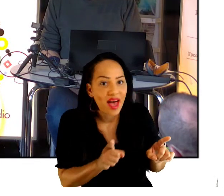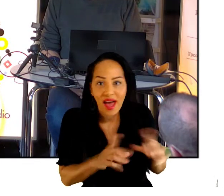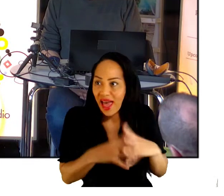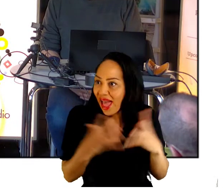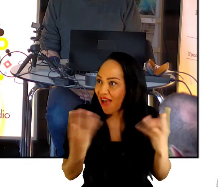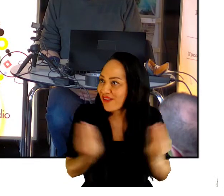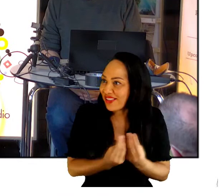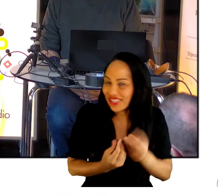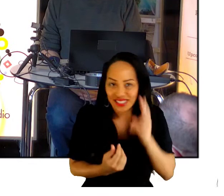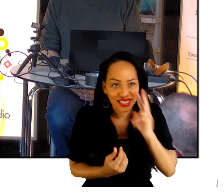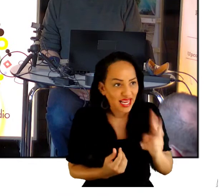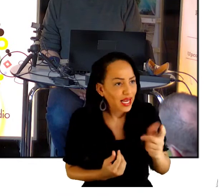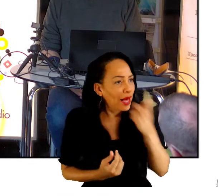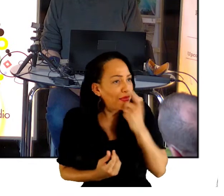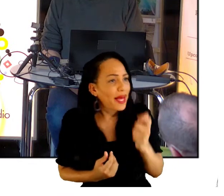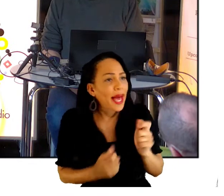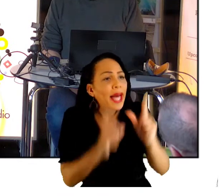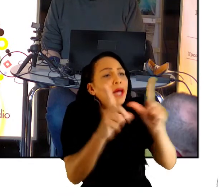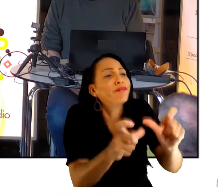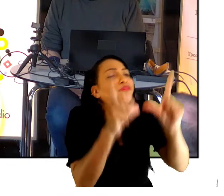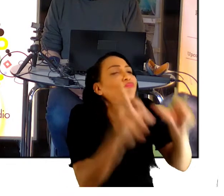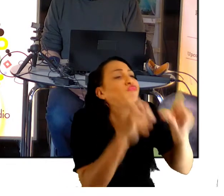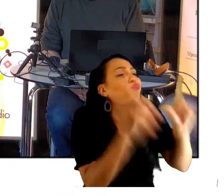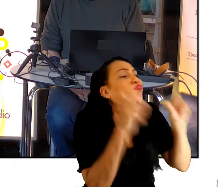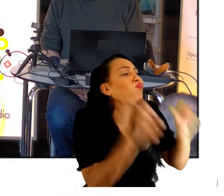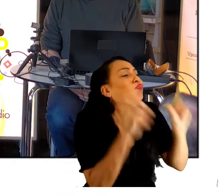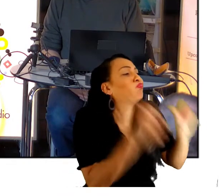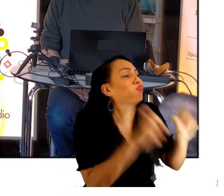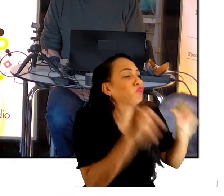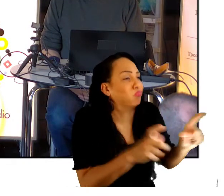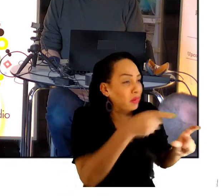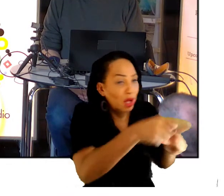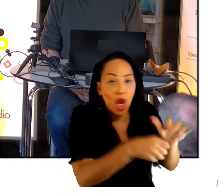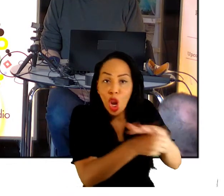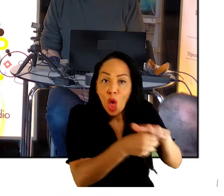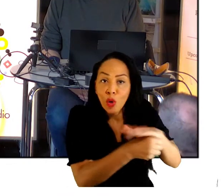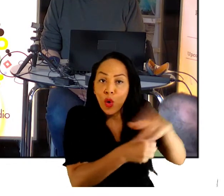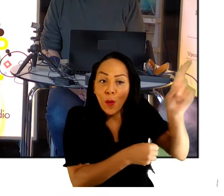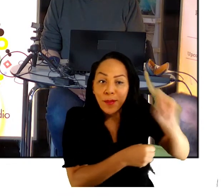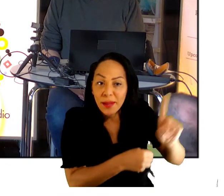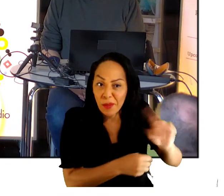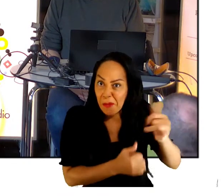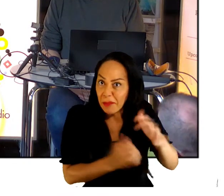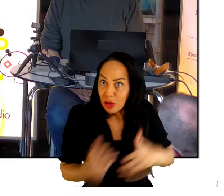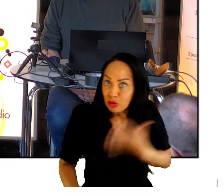for the taking of collecting pictures, whether those people like it or not.